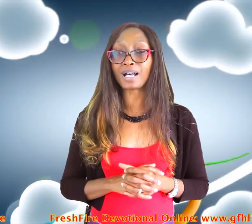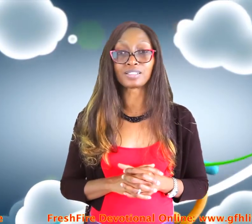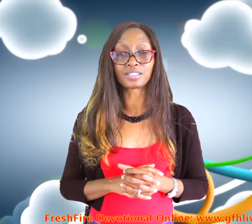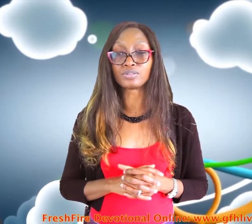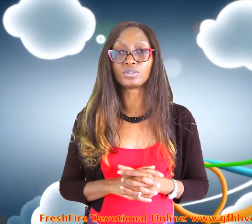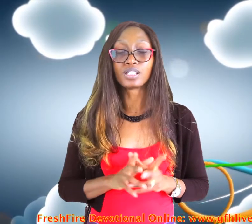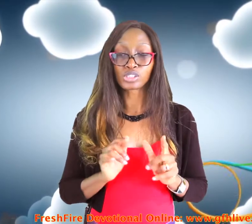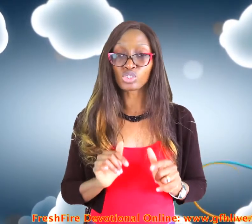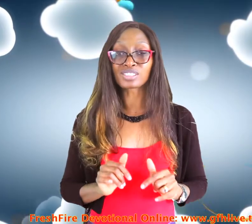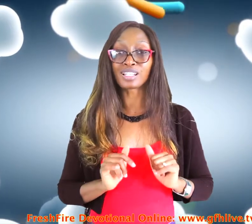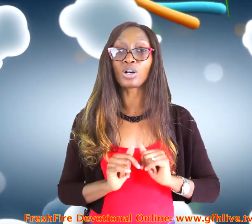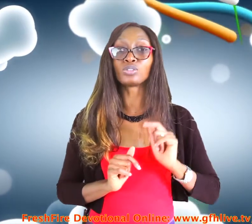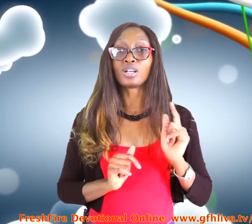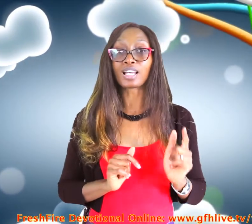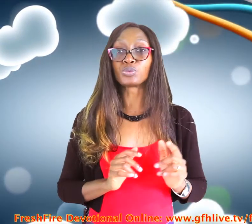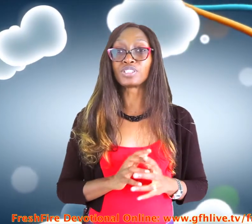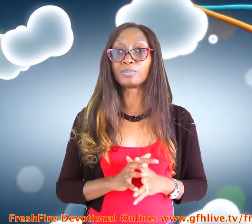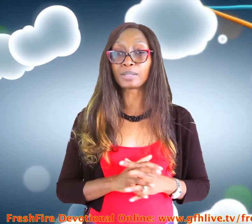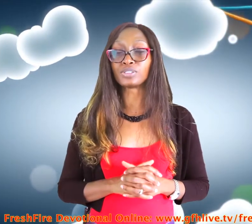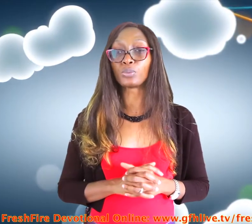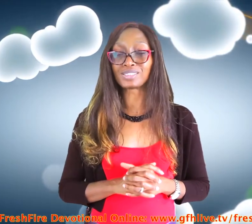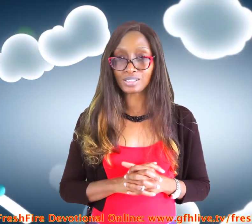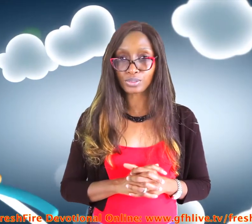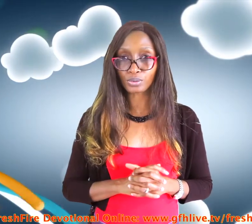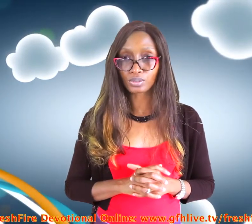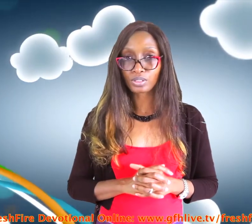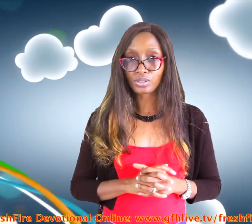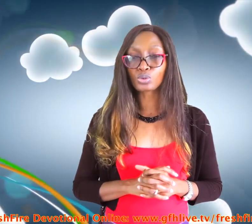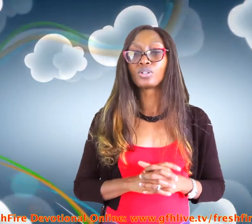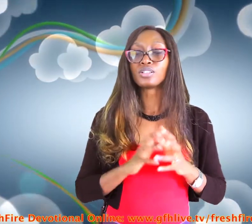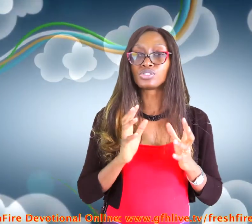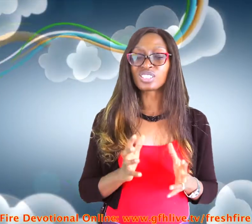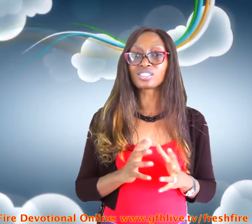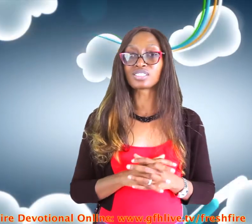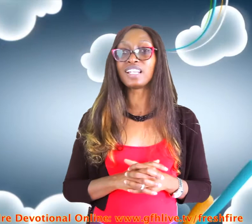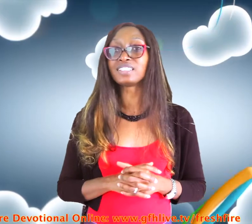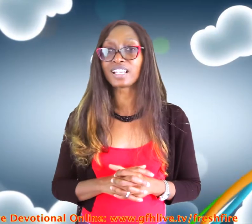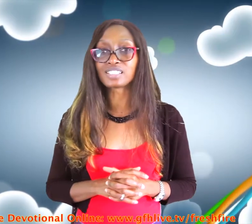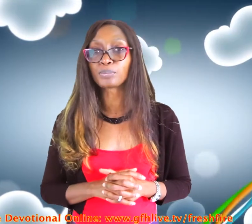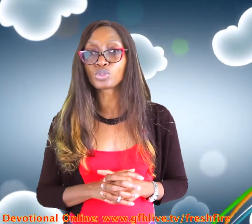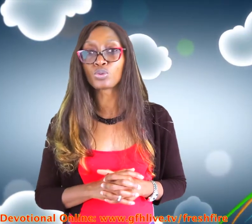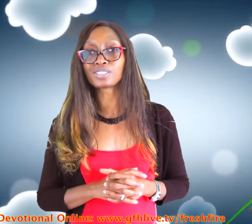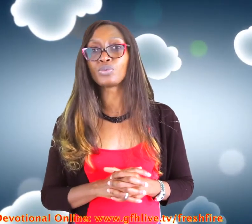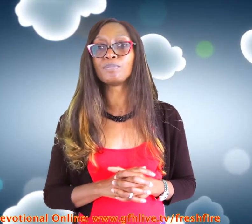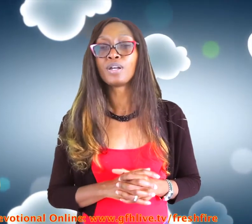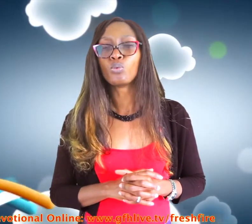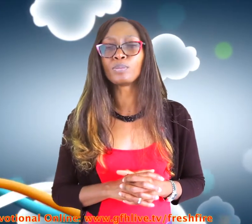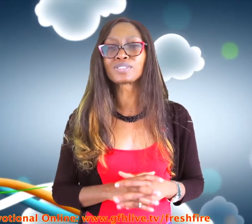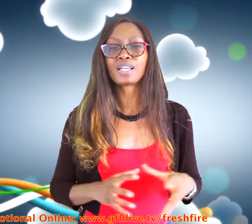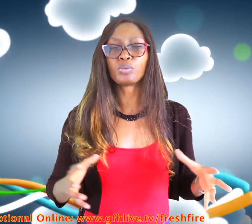being bad and evil. It's just now, as we read the Bible, that we see so. So Jesus laid the example to us